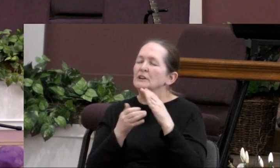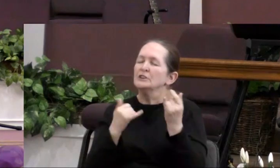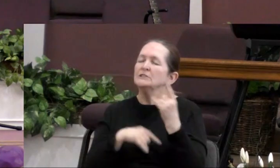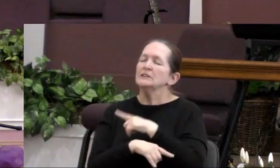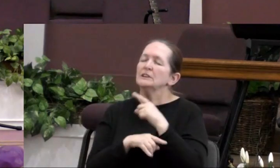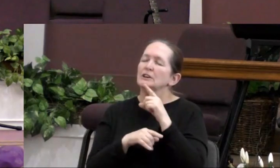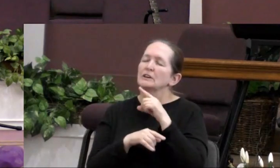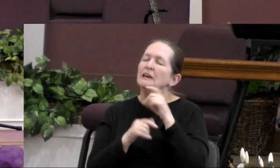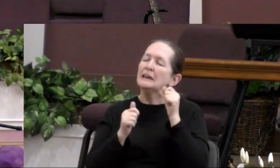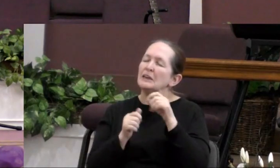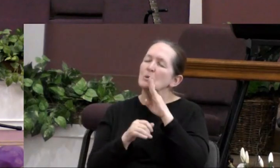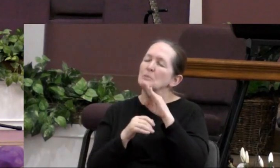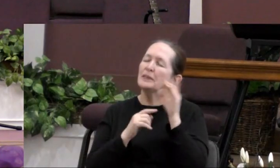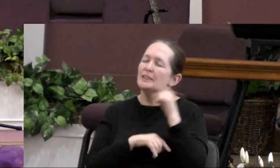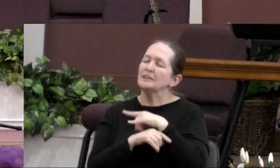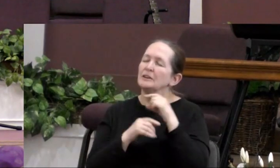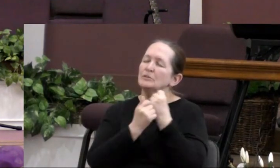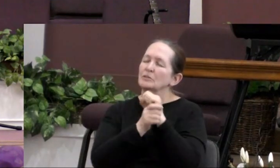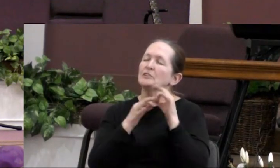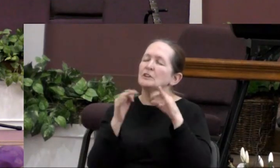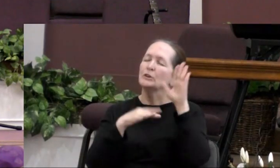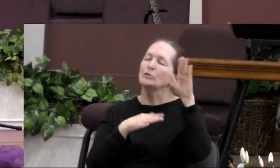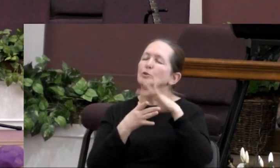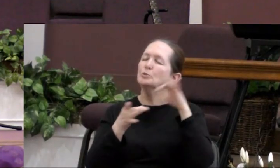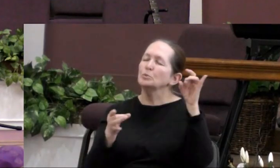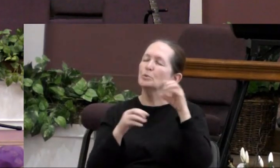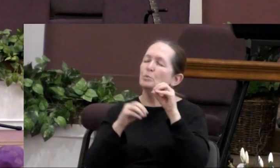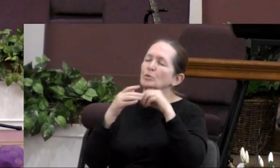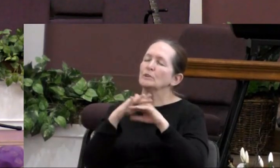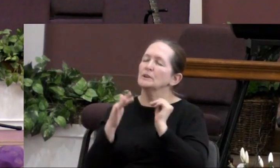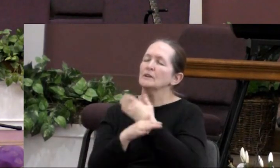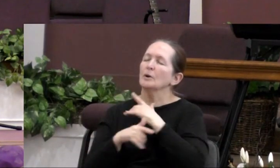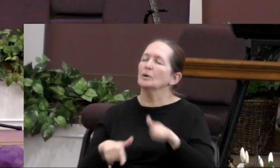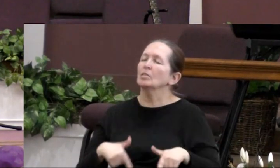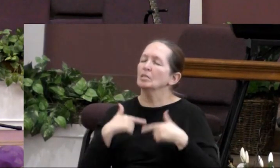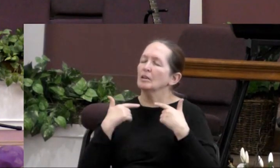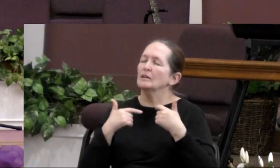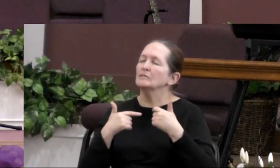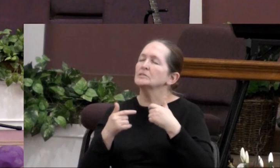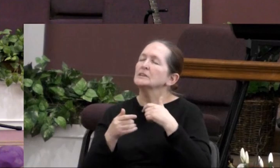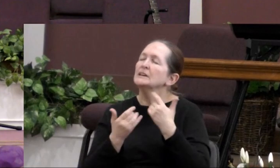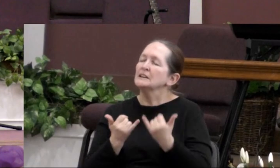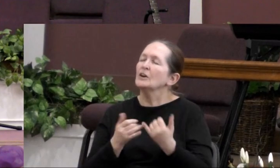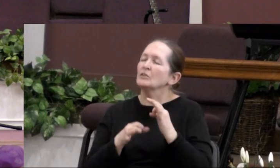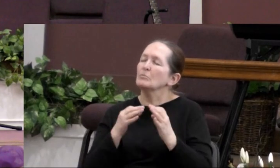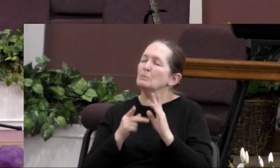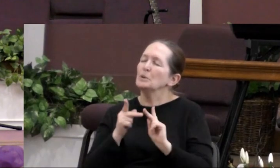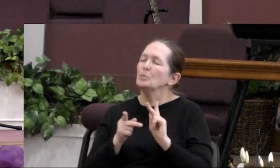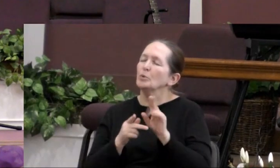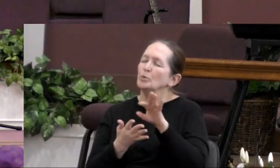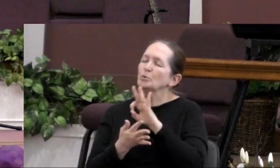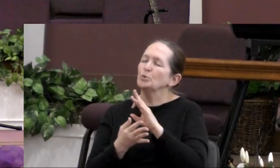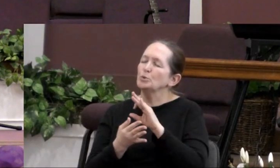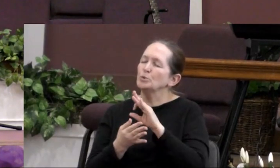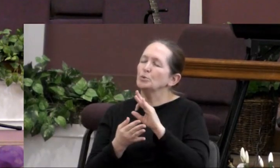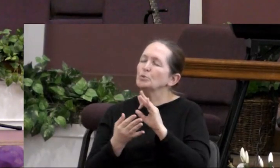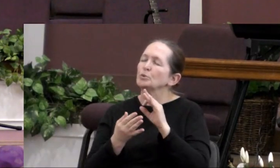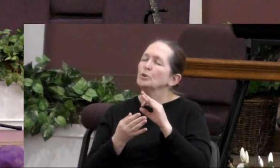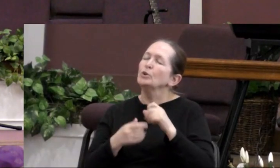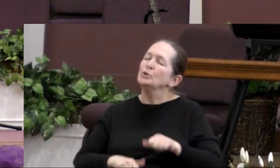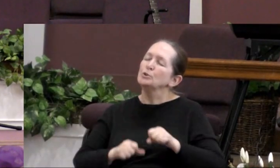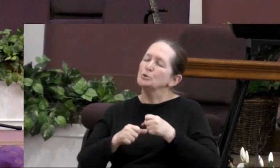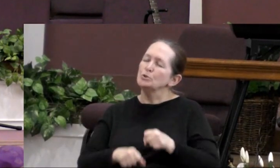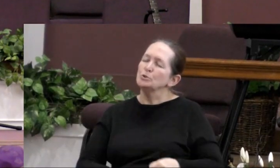salvation if your Spirit will move mightily in their lives right now. That they would choose in this moment to surrender to you and cry